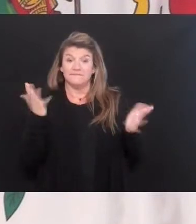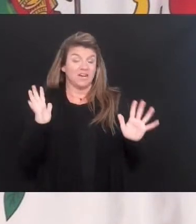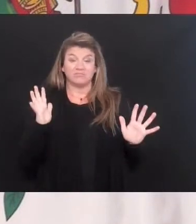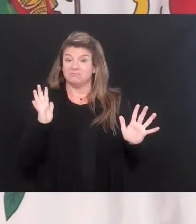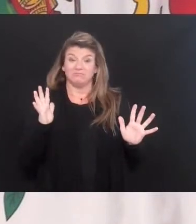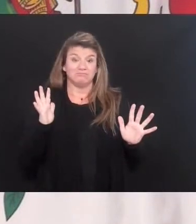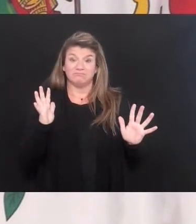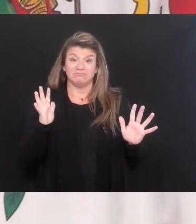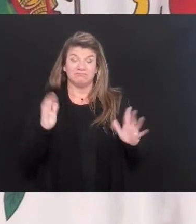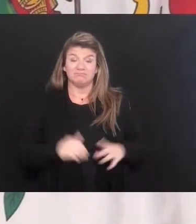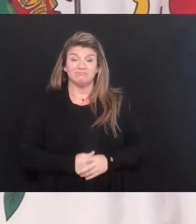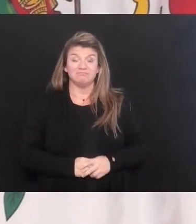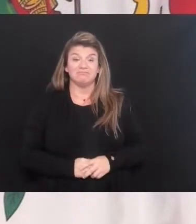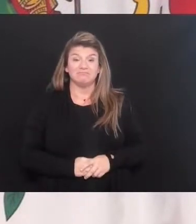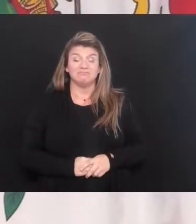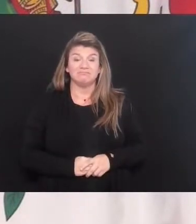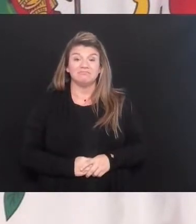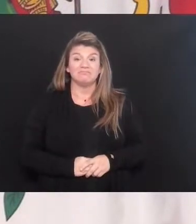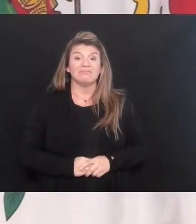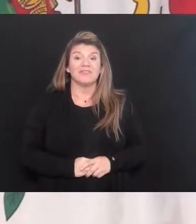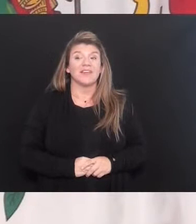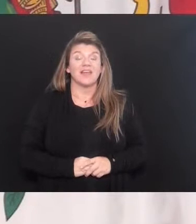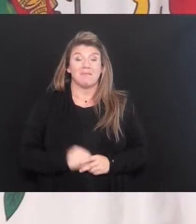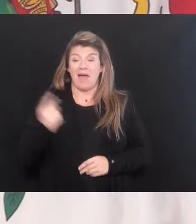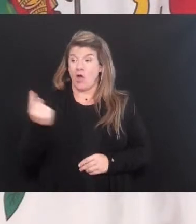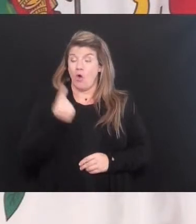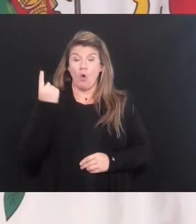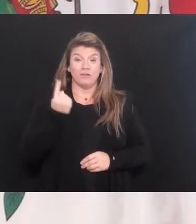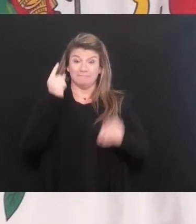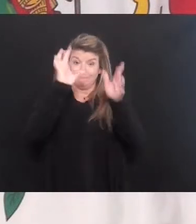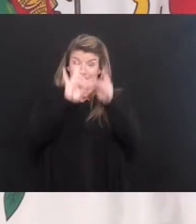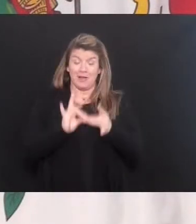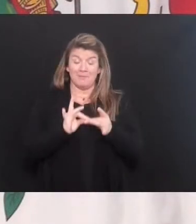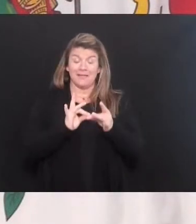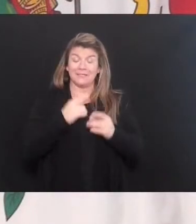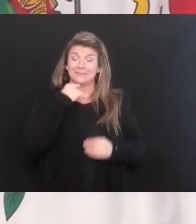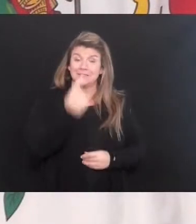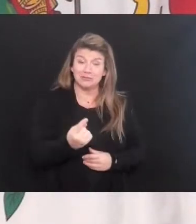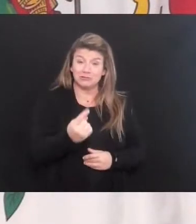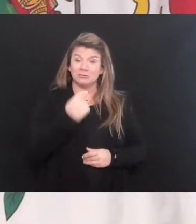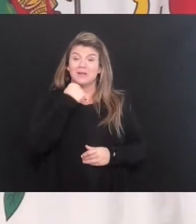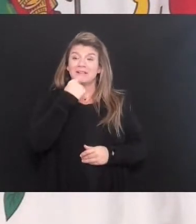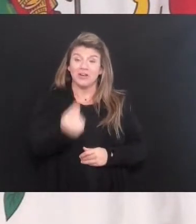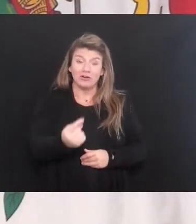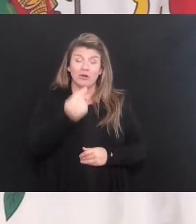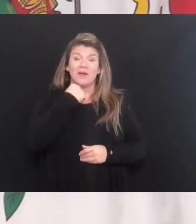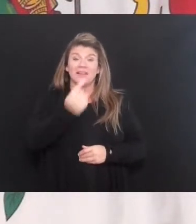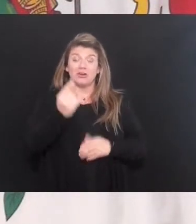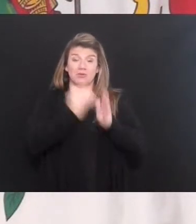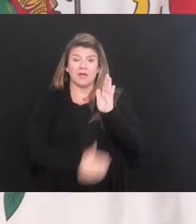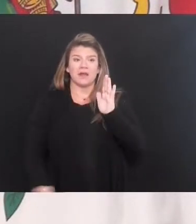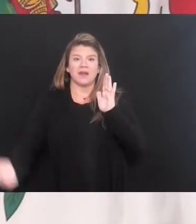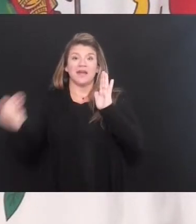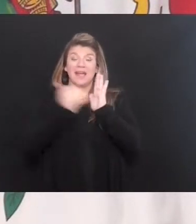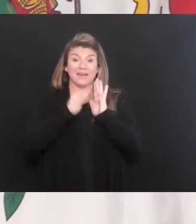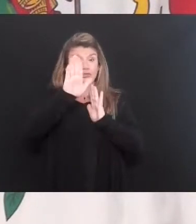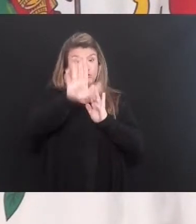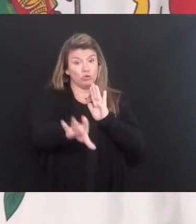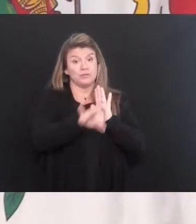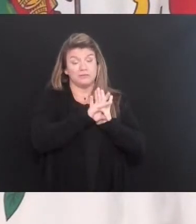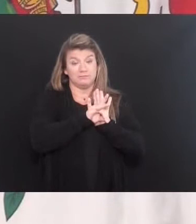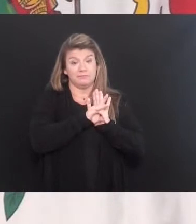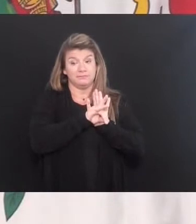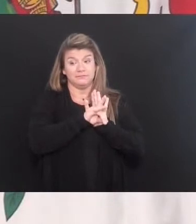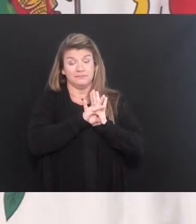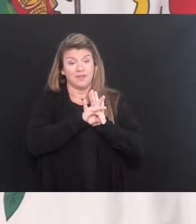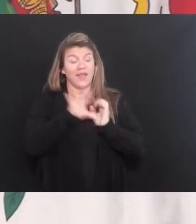to it. You know, all I can do is just tell you and tell you and tell you. It's your choice, and it's going to